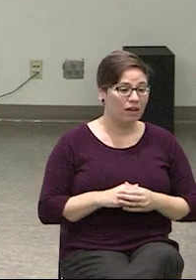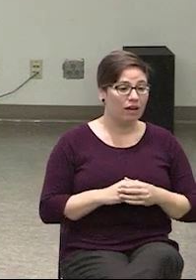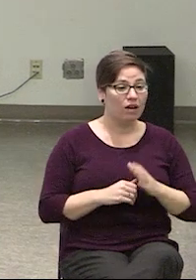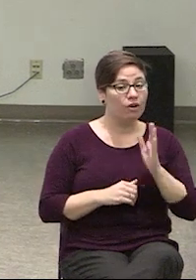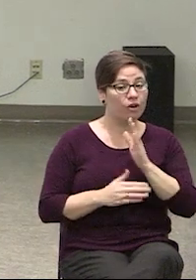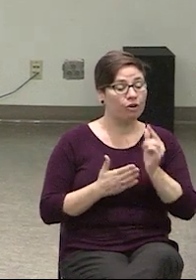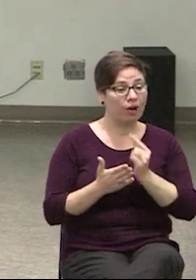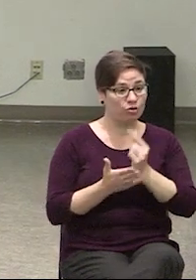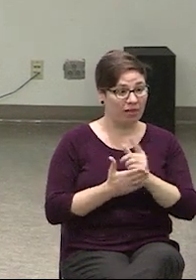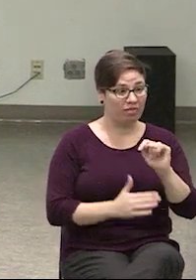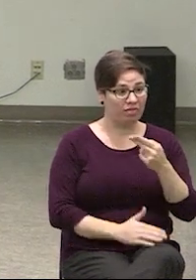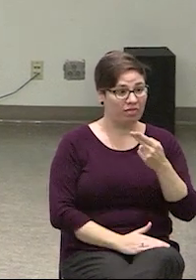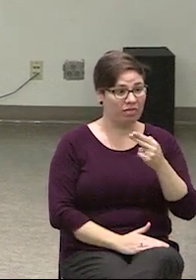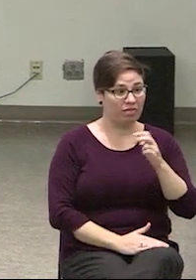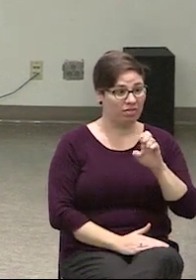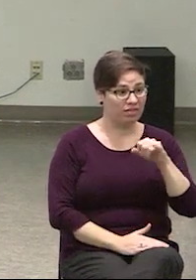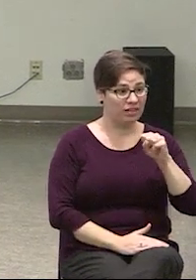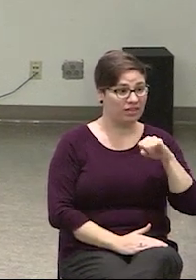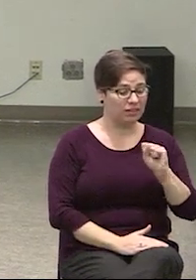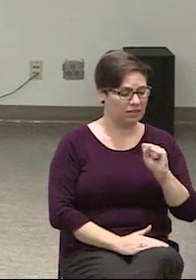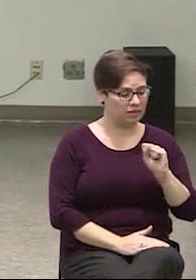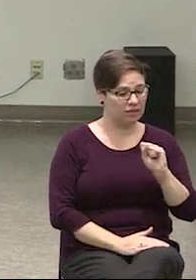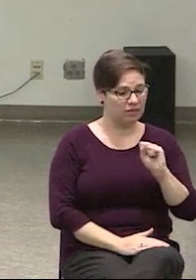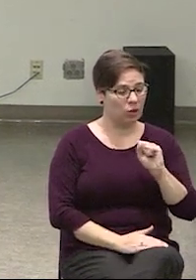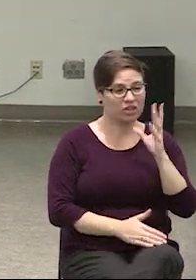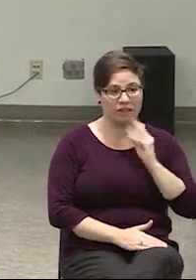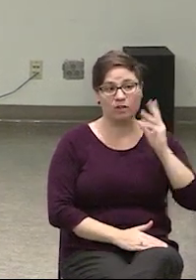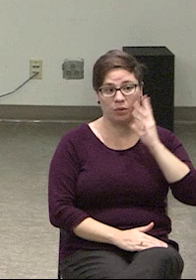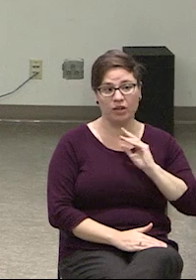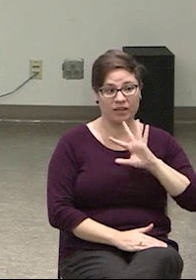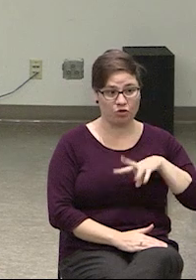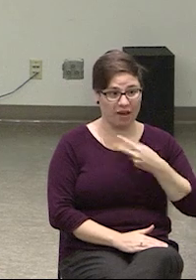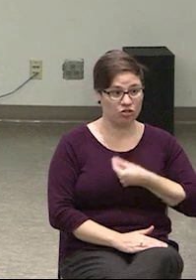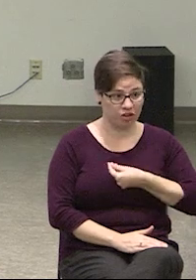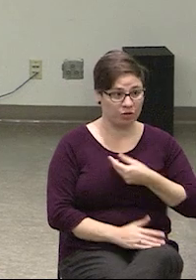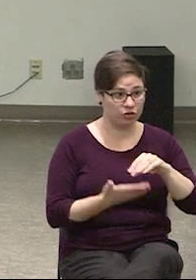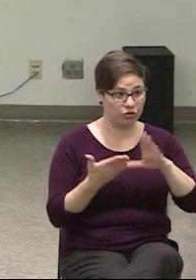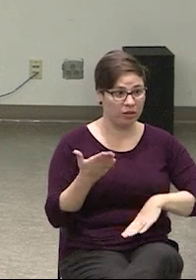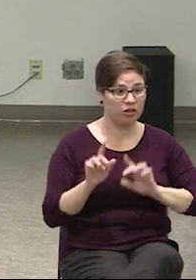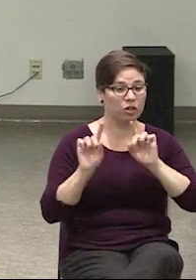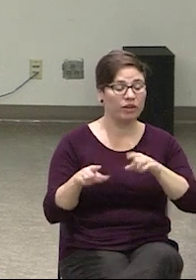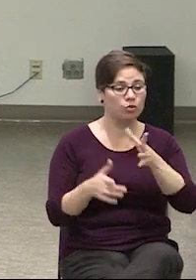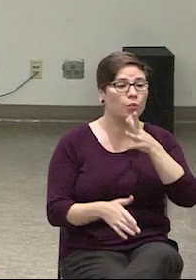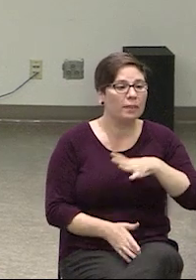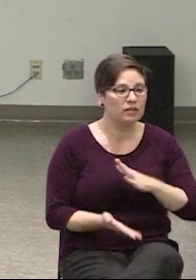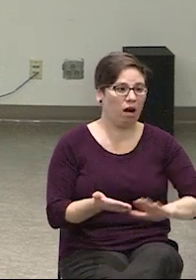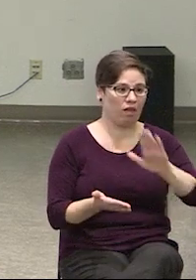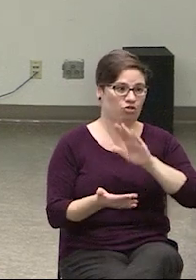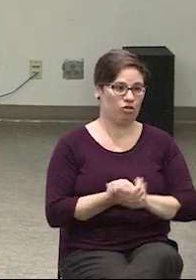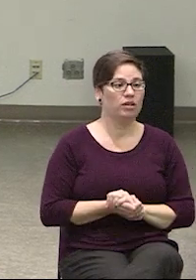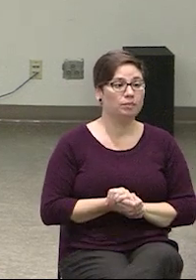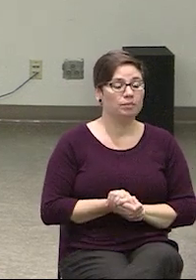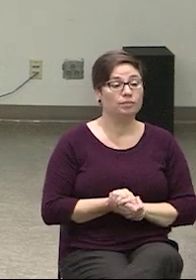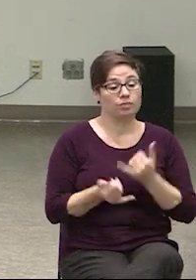Her graduate thesis research was on the experiences of transgender students attending women's colleges. Currently,